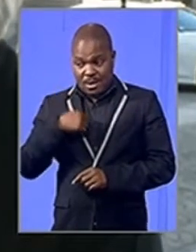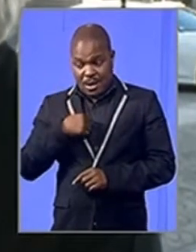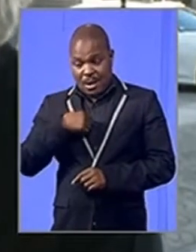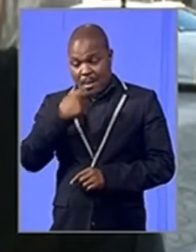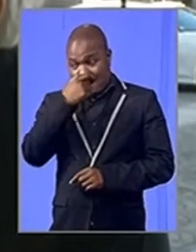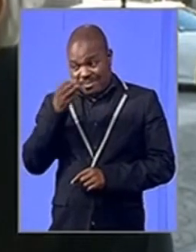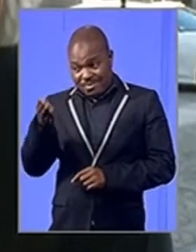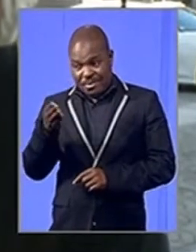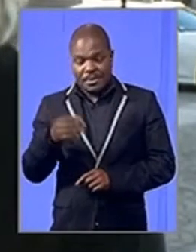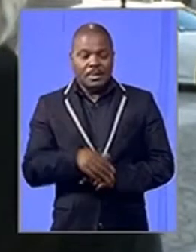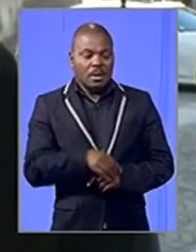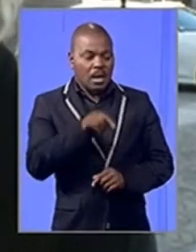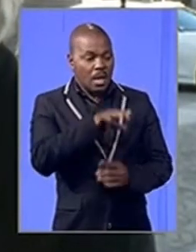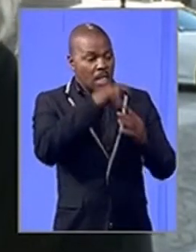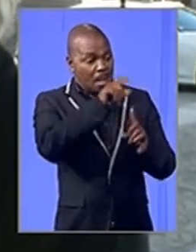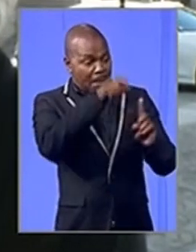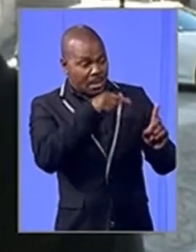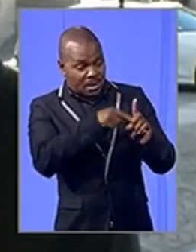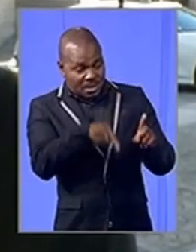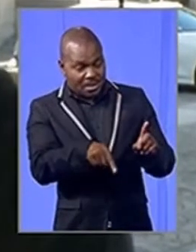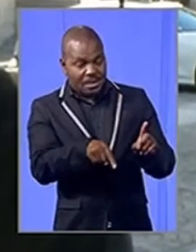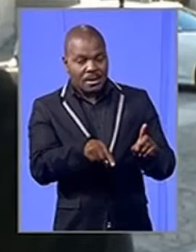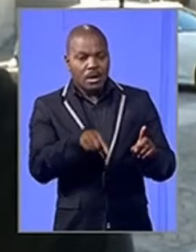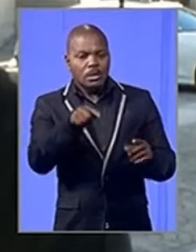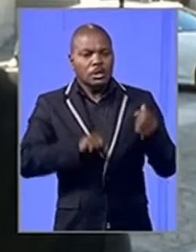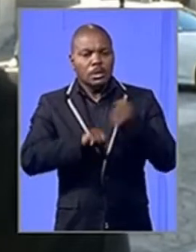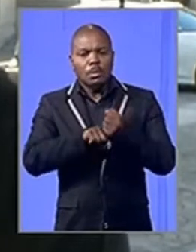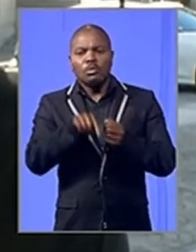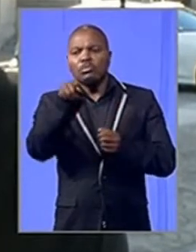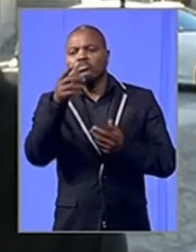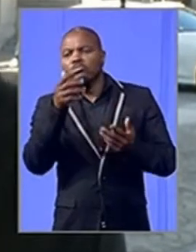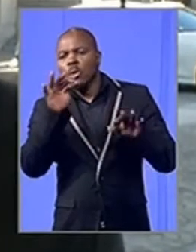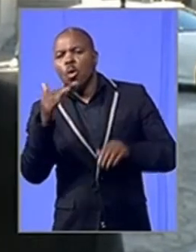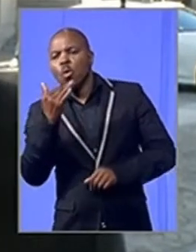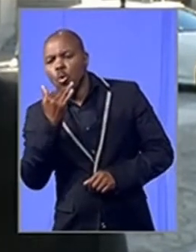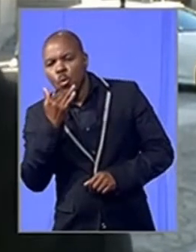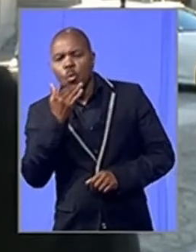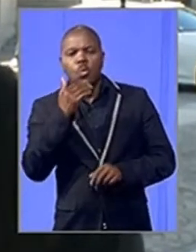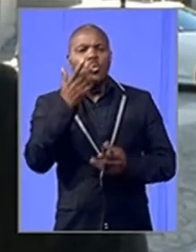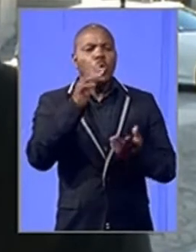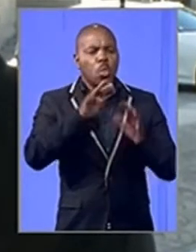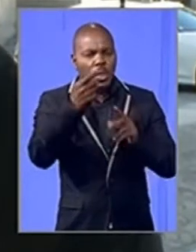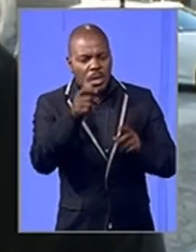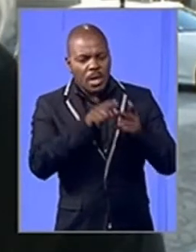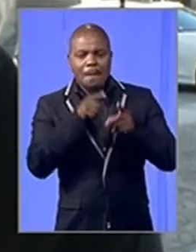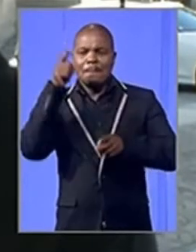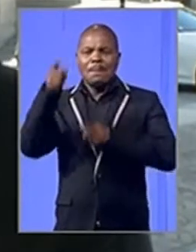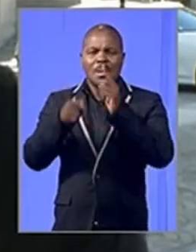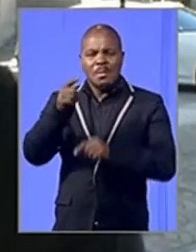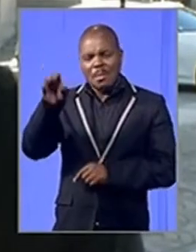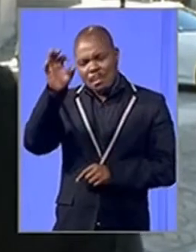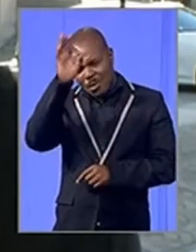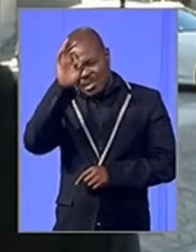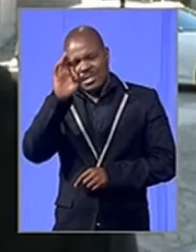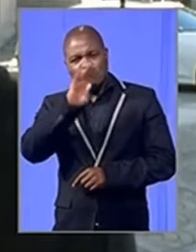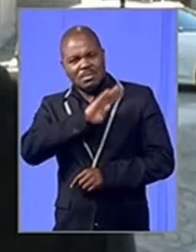that someone who stood by while an insurrection was happening in our country did absolutely nothing but blame the Minister of Police and blame everybody else,